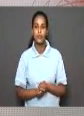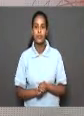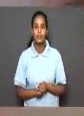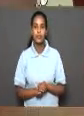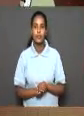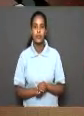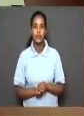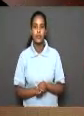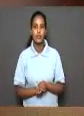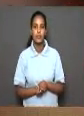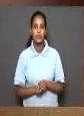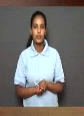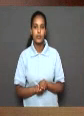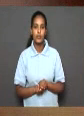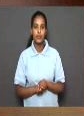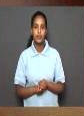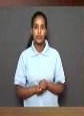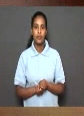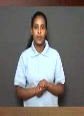false.